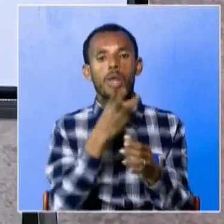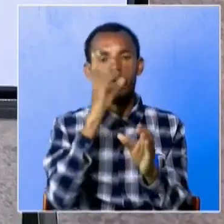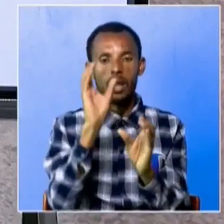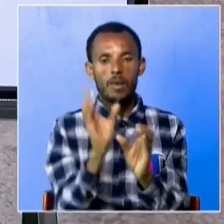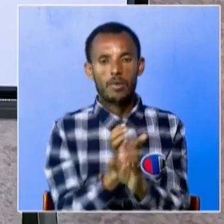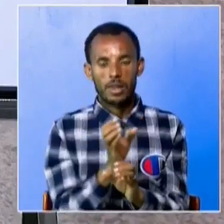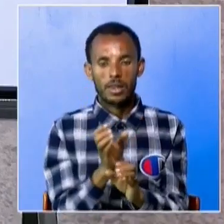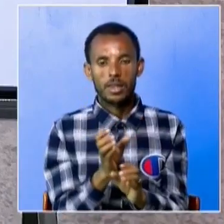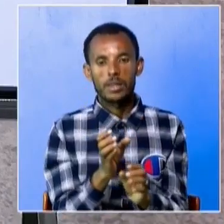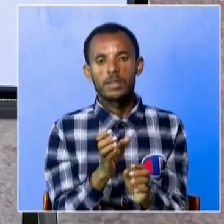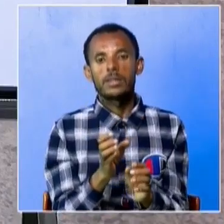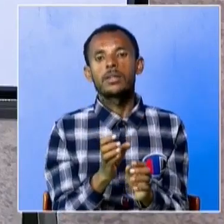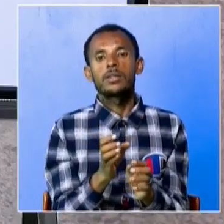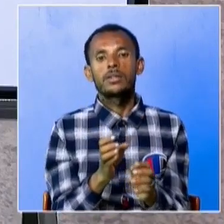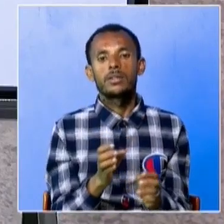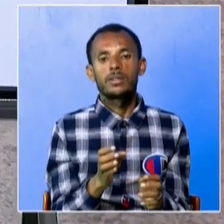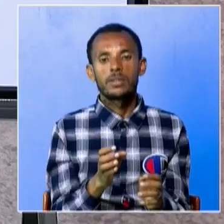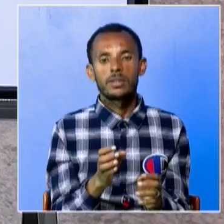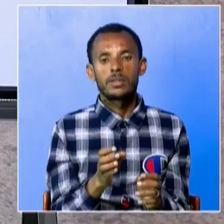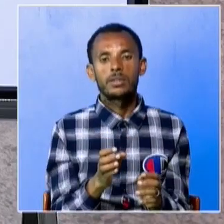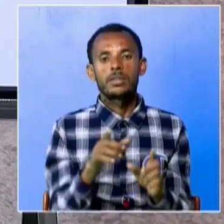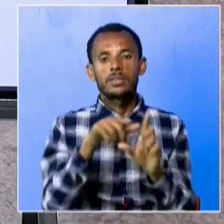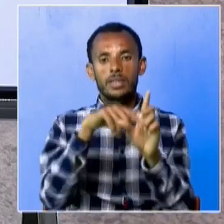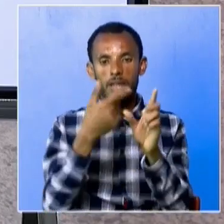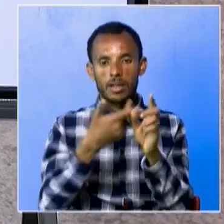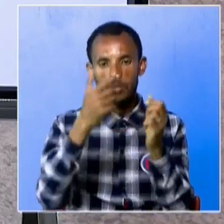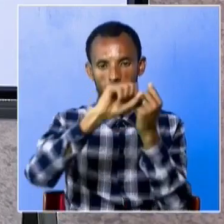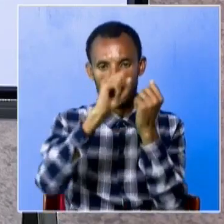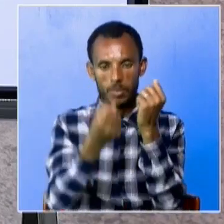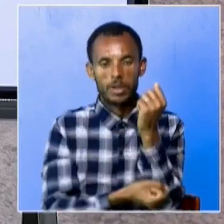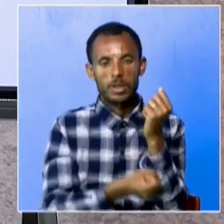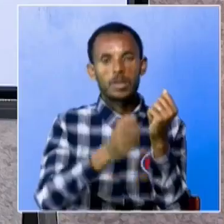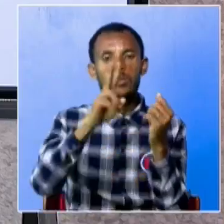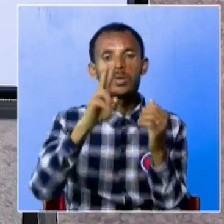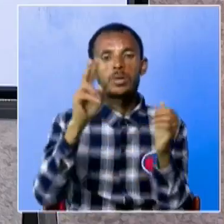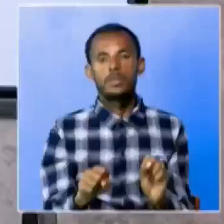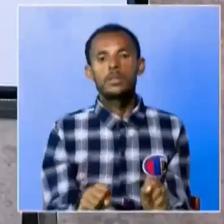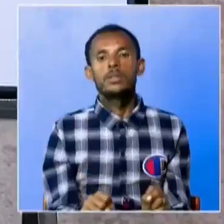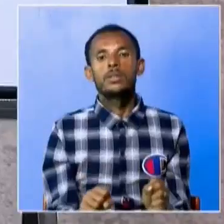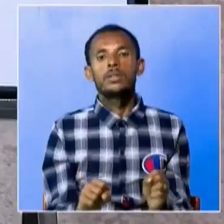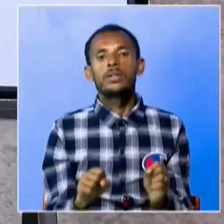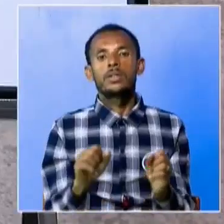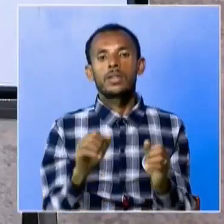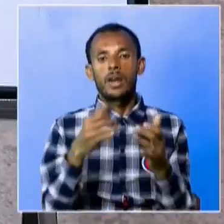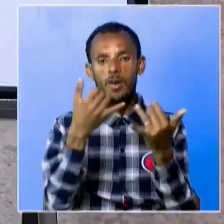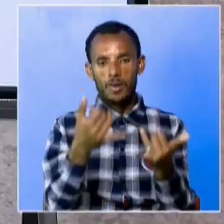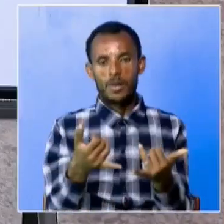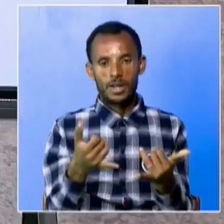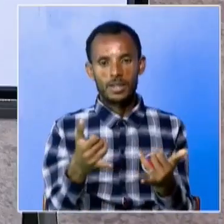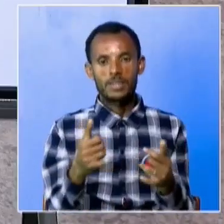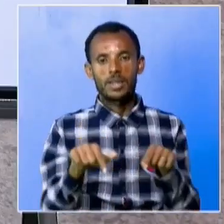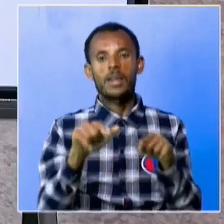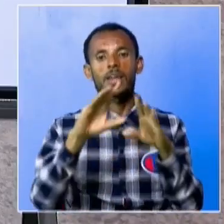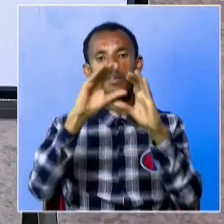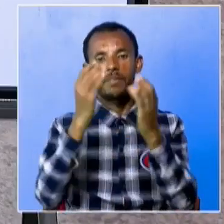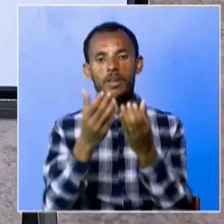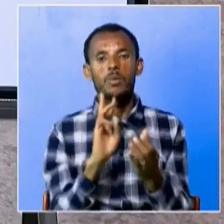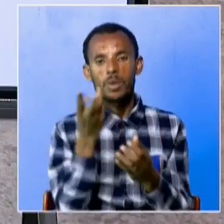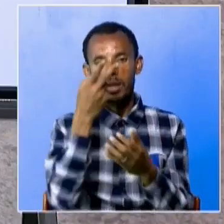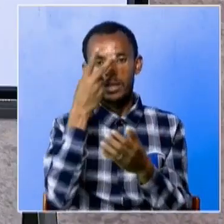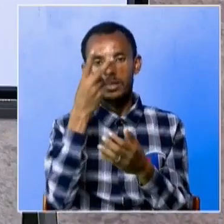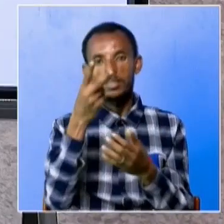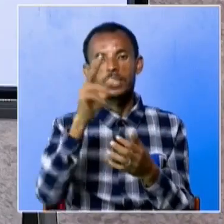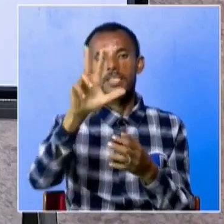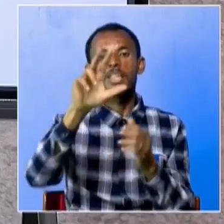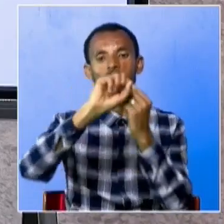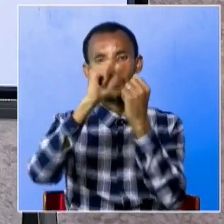calculate the angle formed by two intersecting chords. In our today's lesson, we have seen